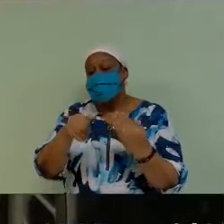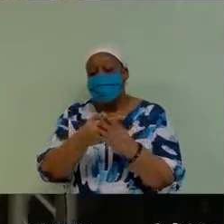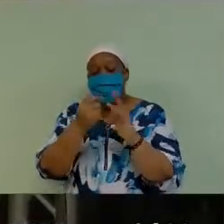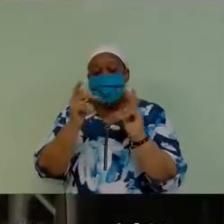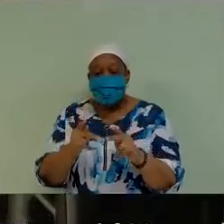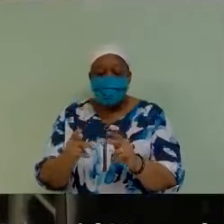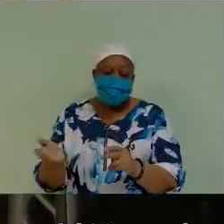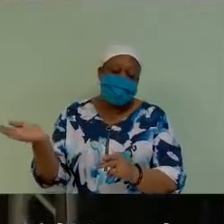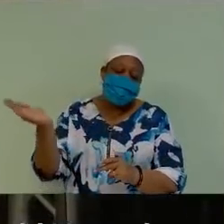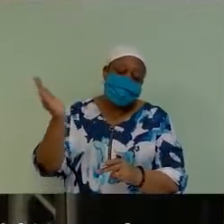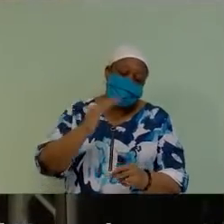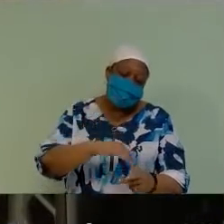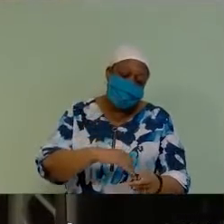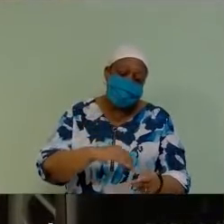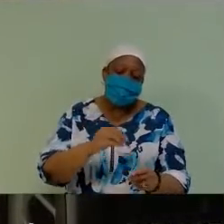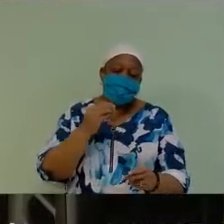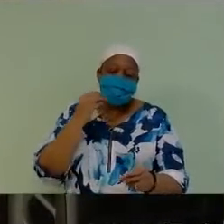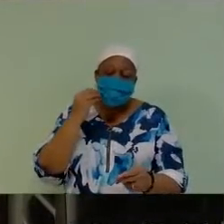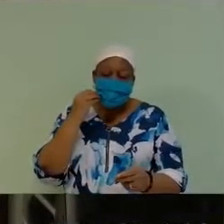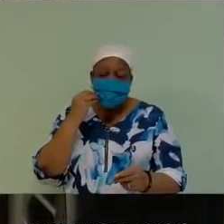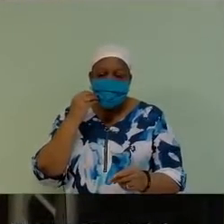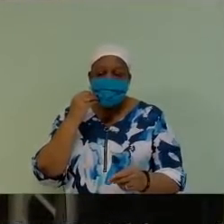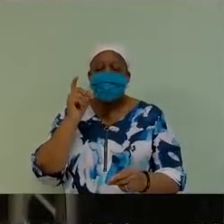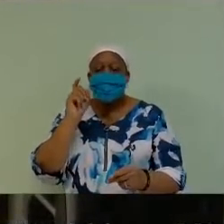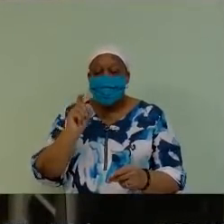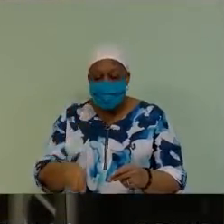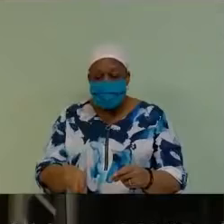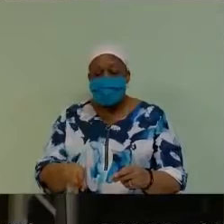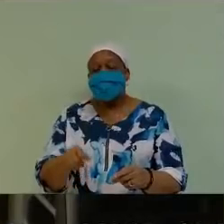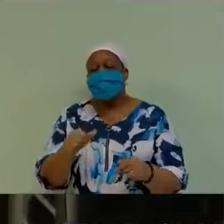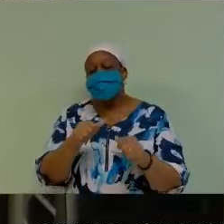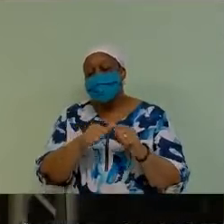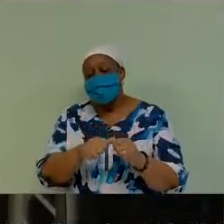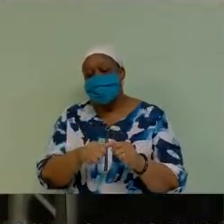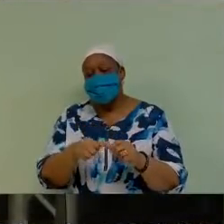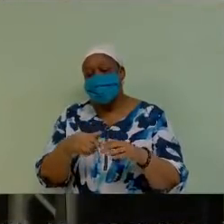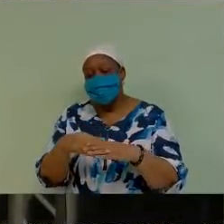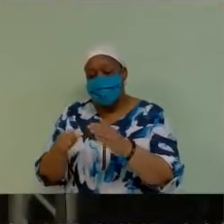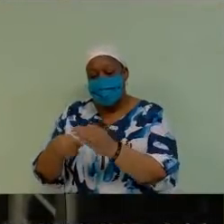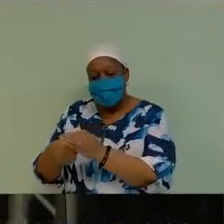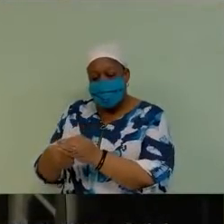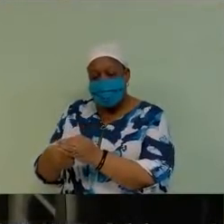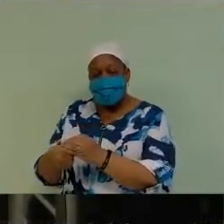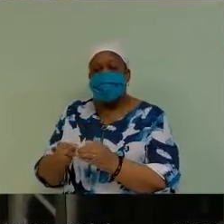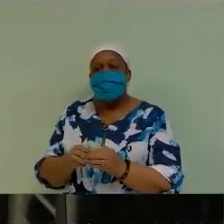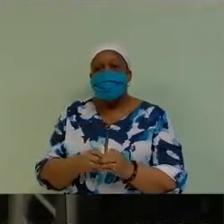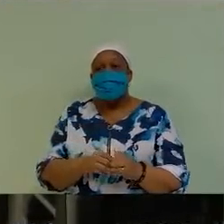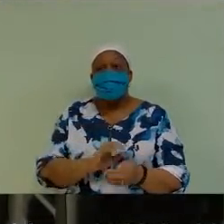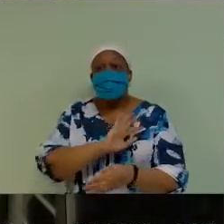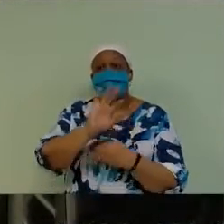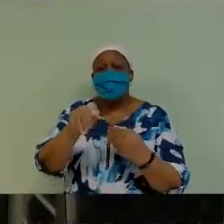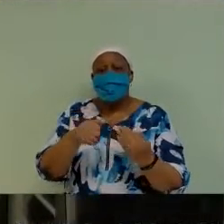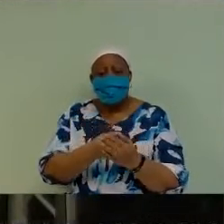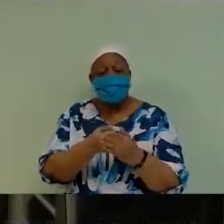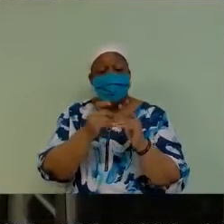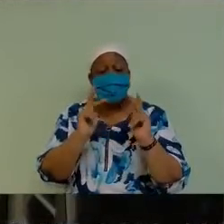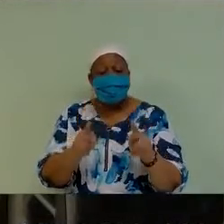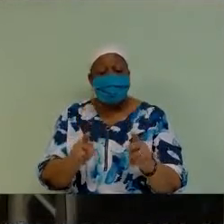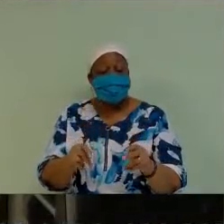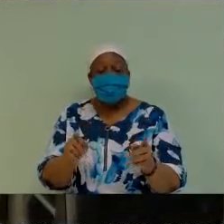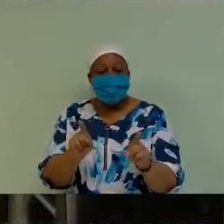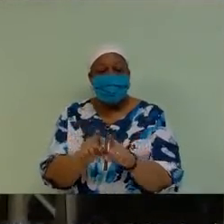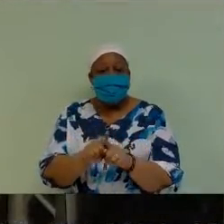quarantined for 14 days. Soon after the lockdown, they had a full lockdown where they only allowed essential travel to